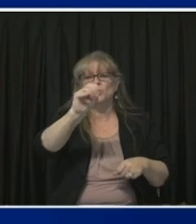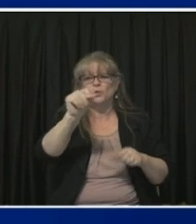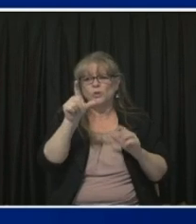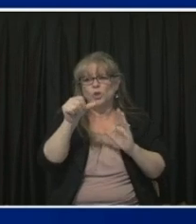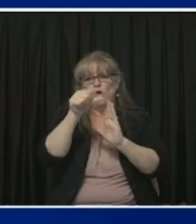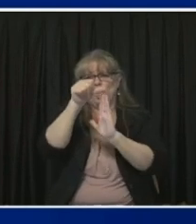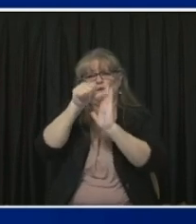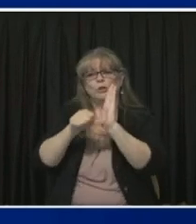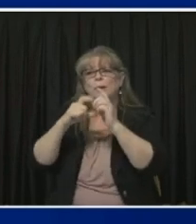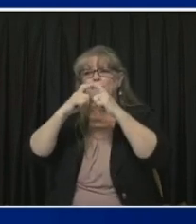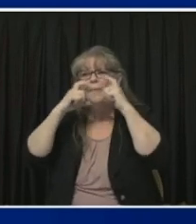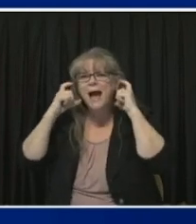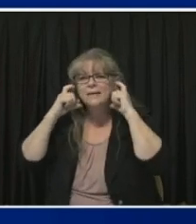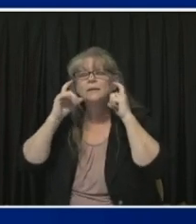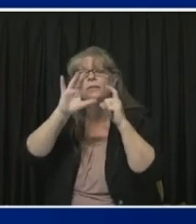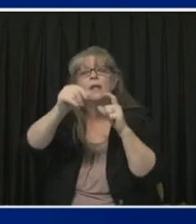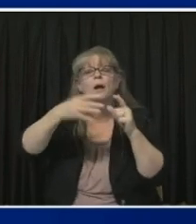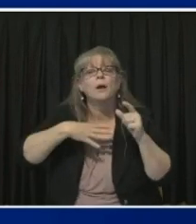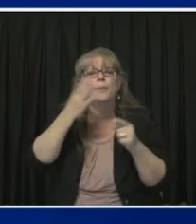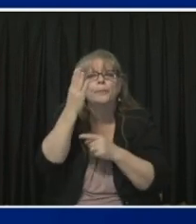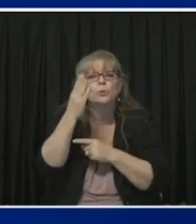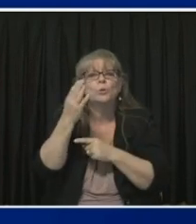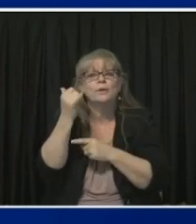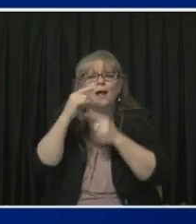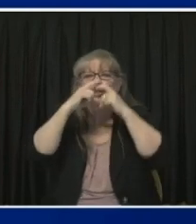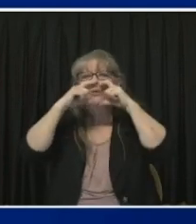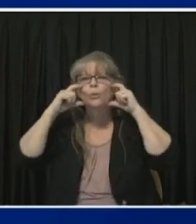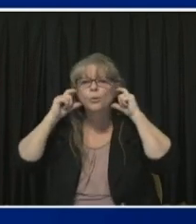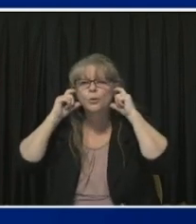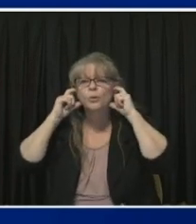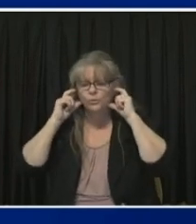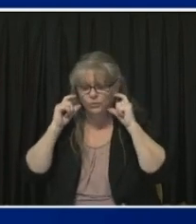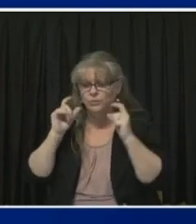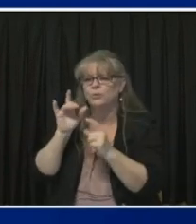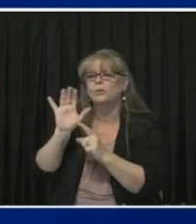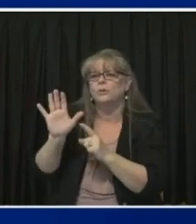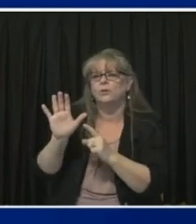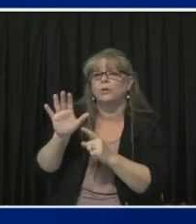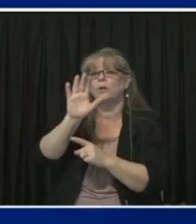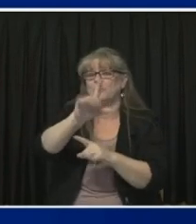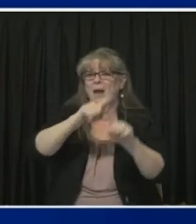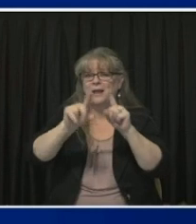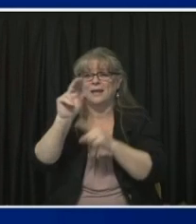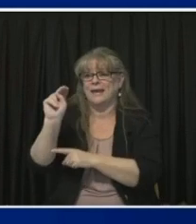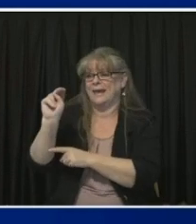flat, N95 have a shape to them, and they have a little